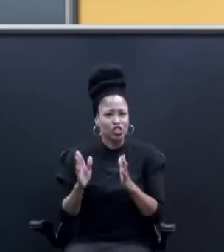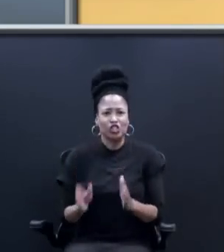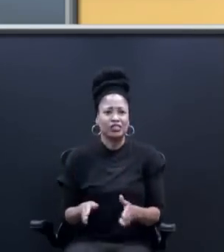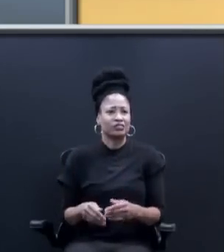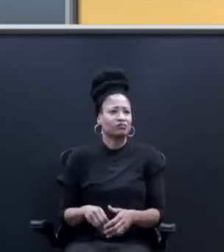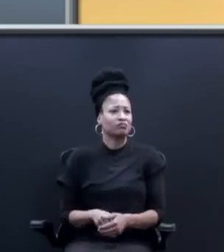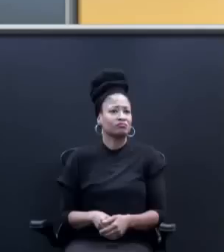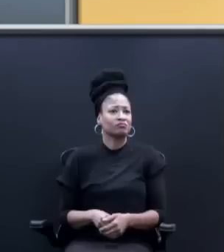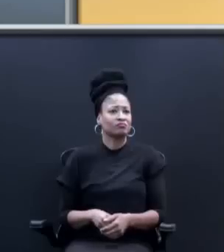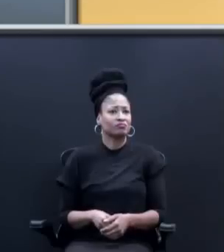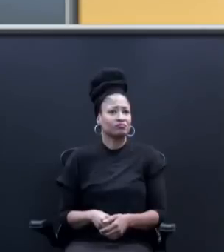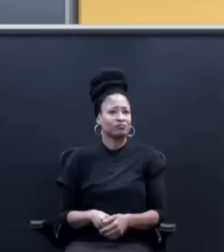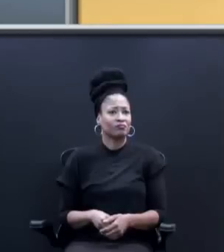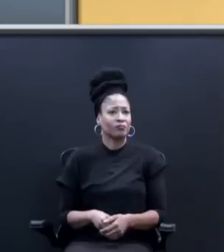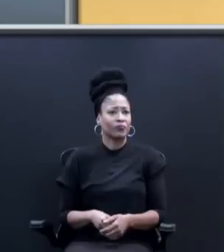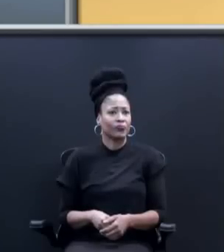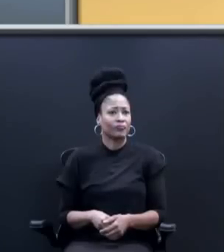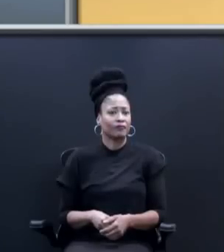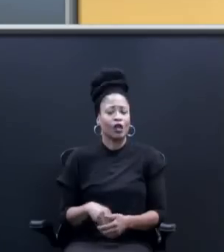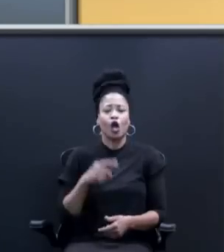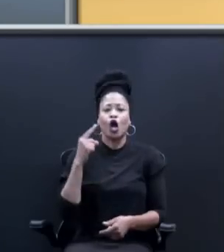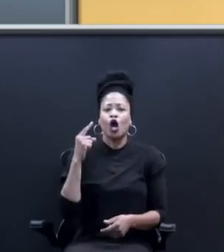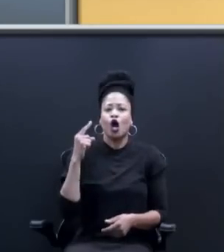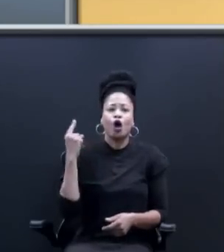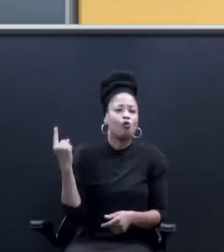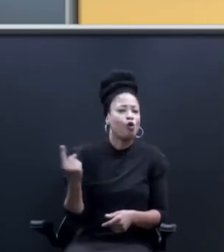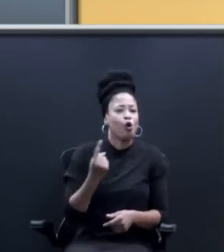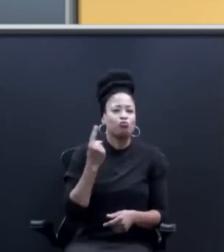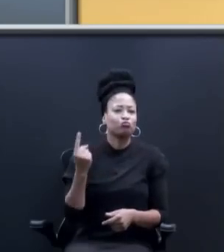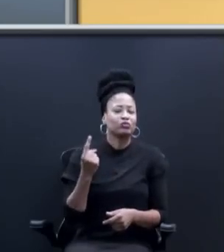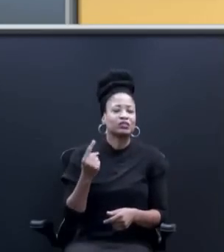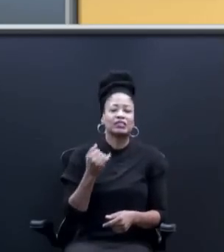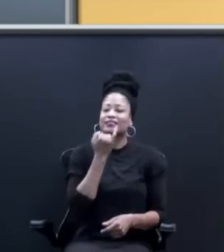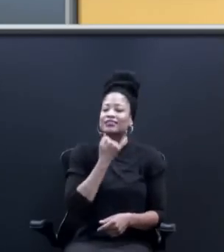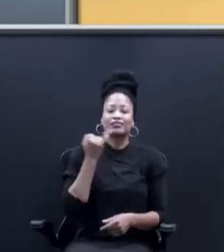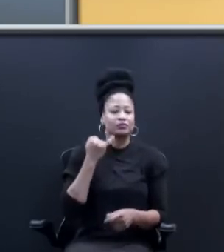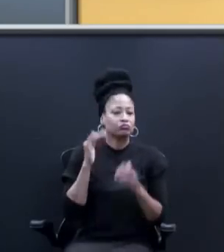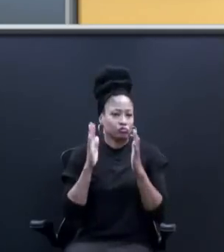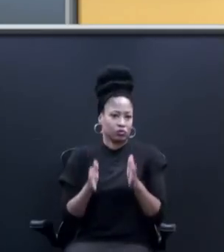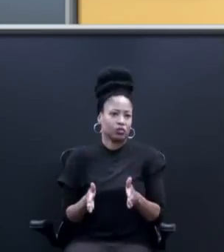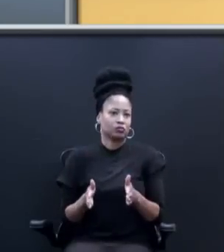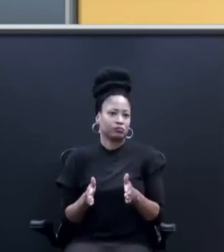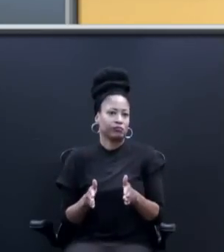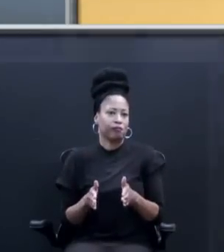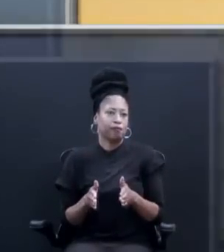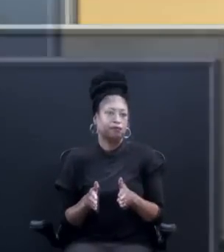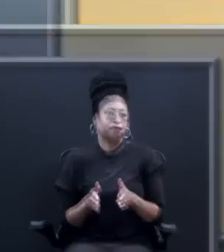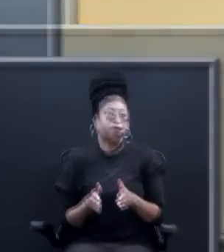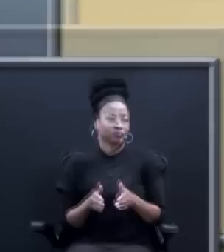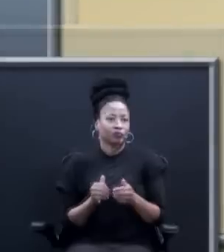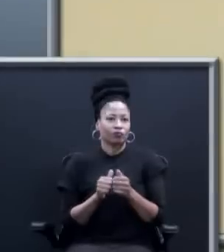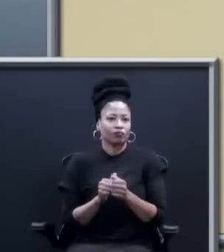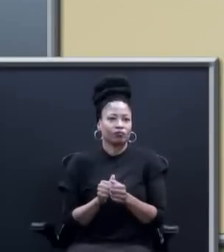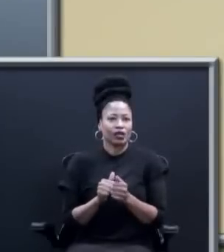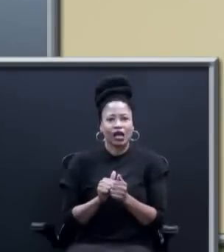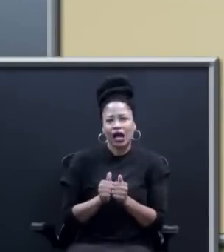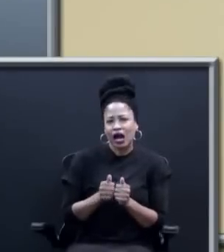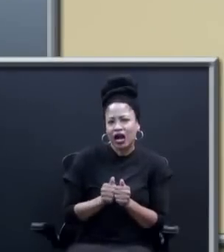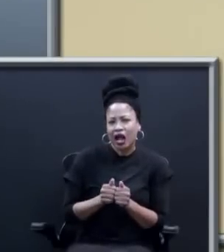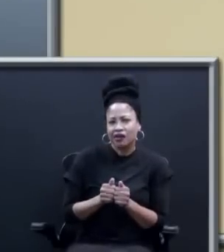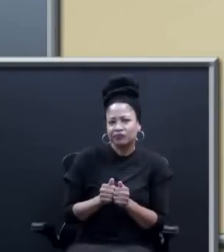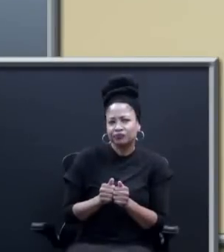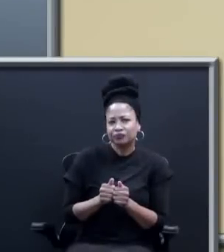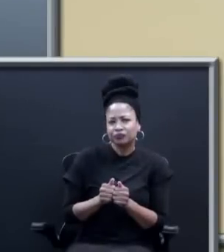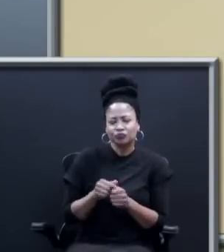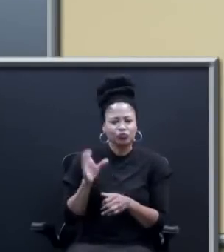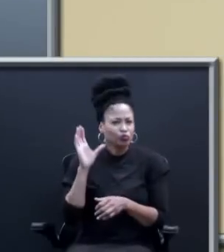One Arabian there, nothing but Israelites. Go ahead. And how hear we every man in our